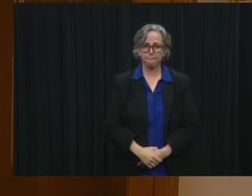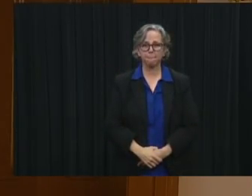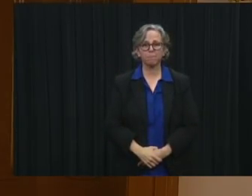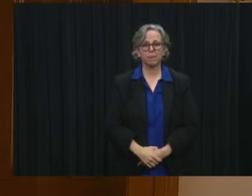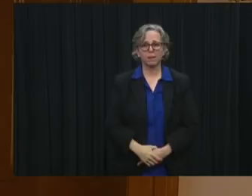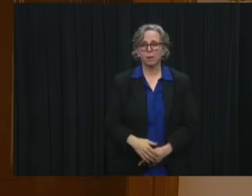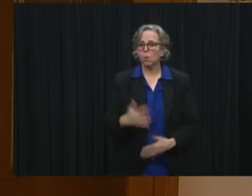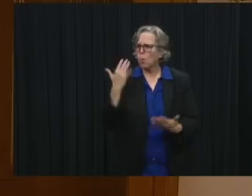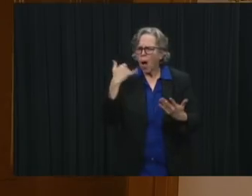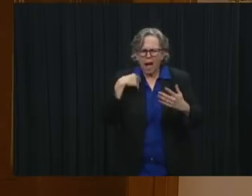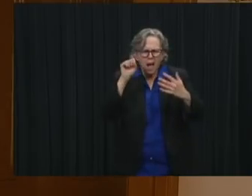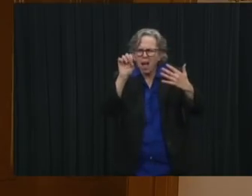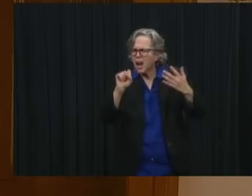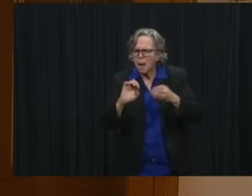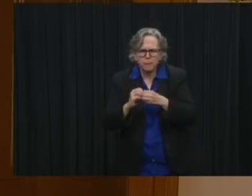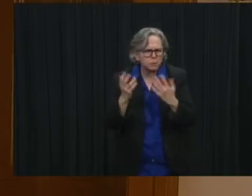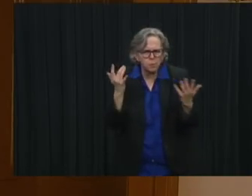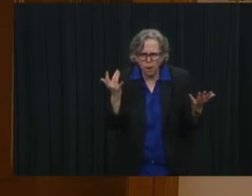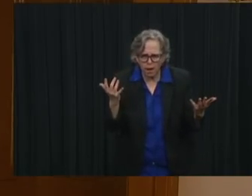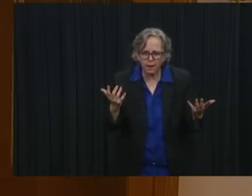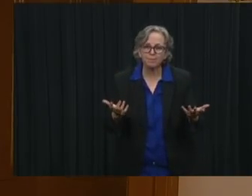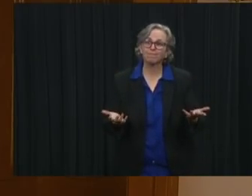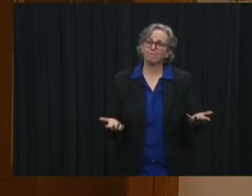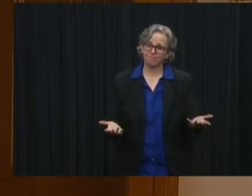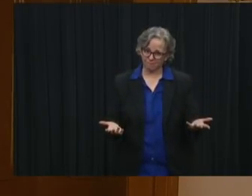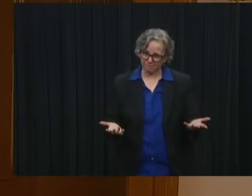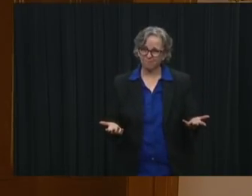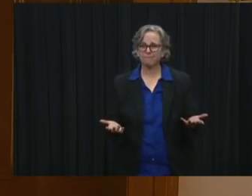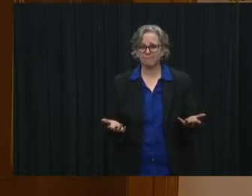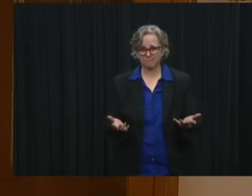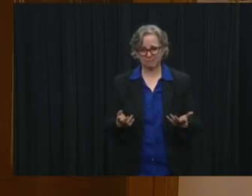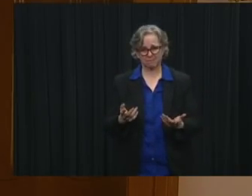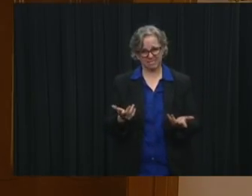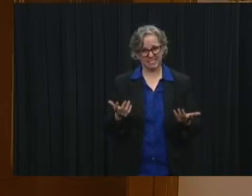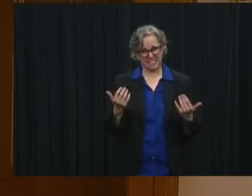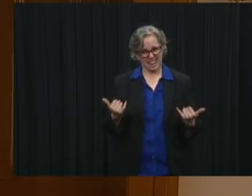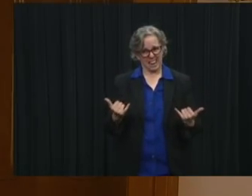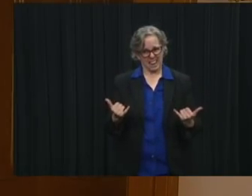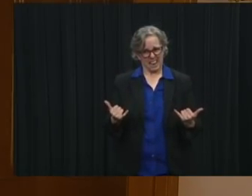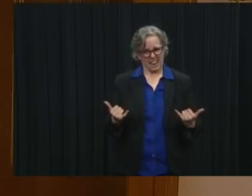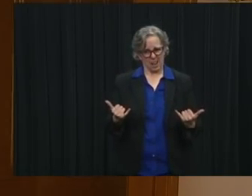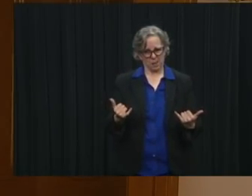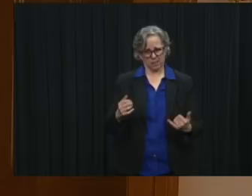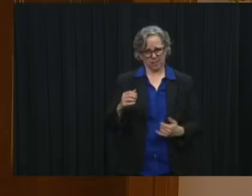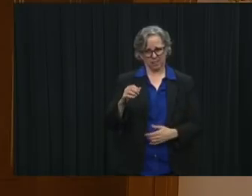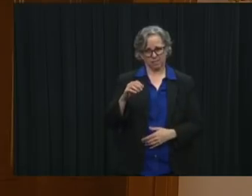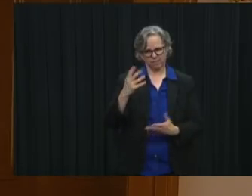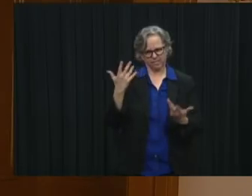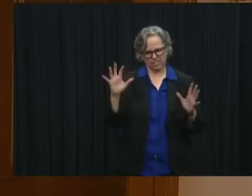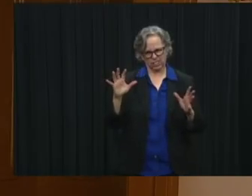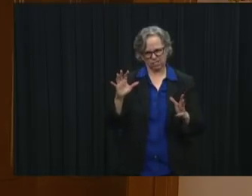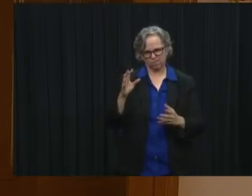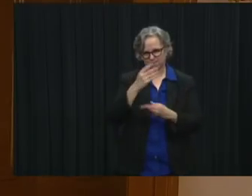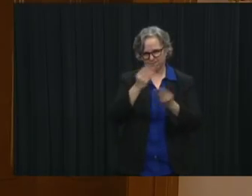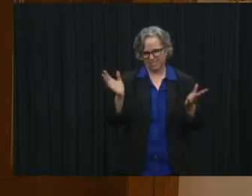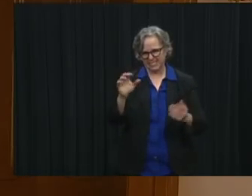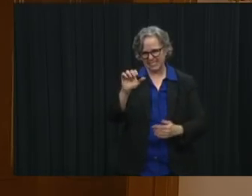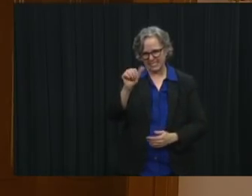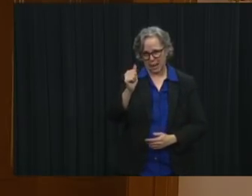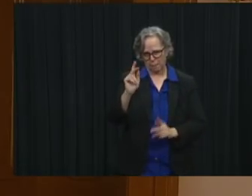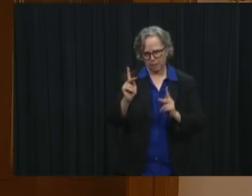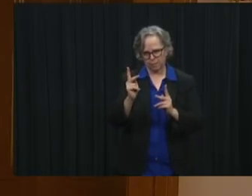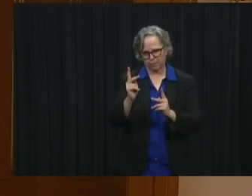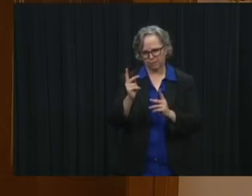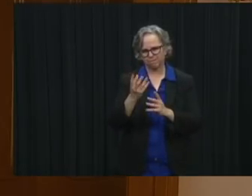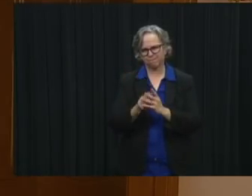to say we now also are reporting 10 deaths in the state of Ohio. That data is